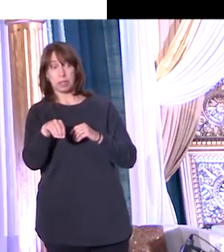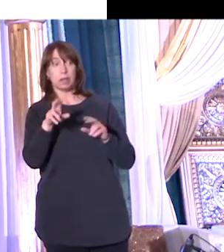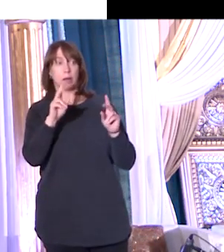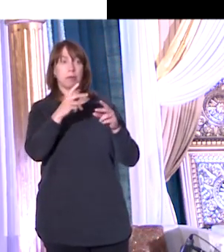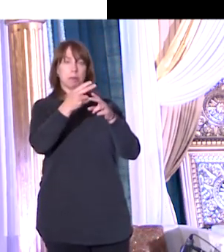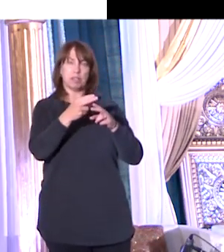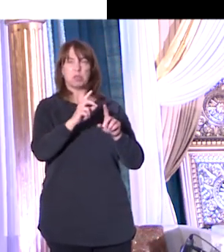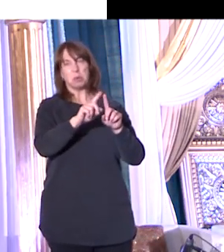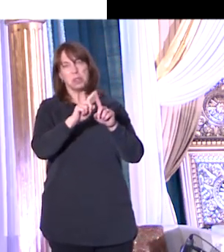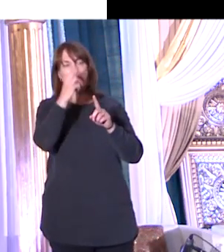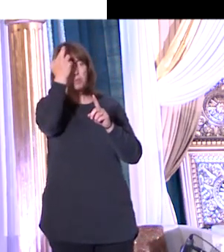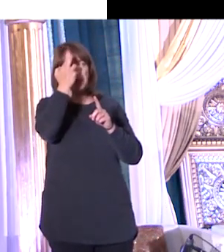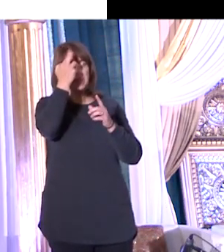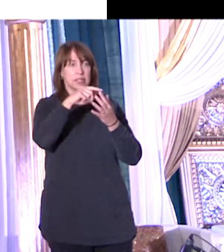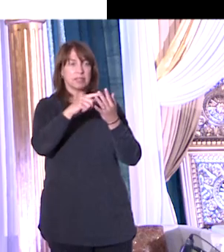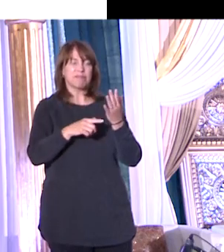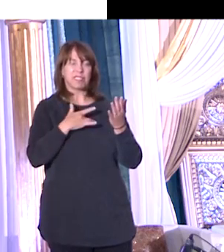more than one.